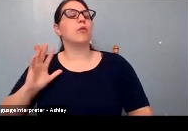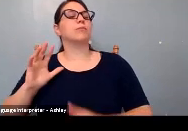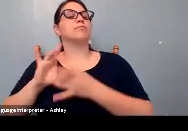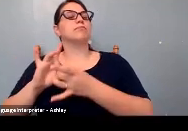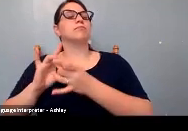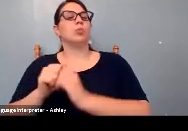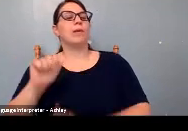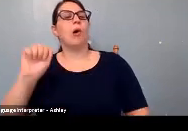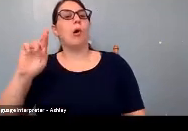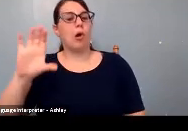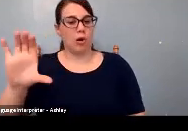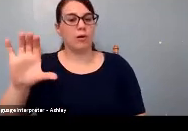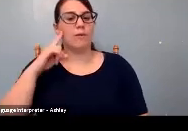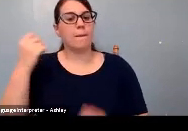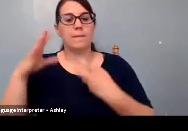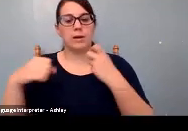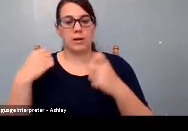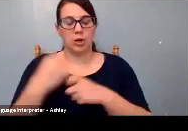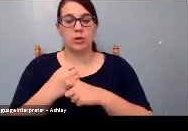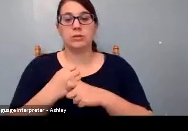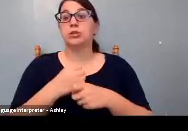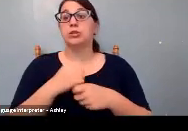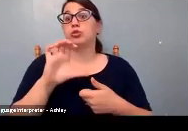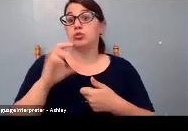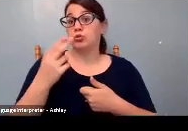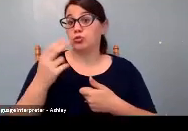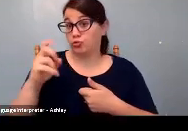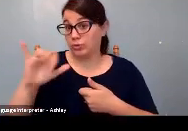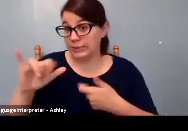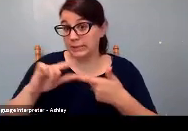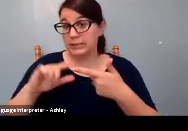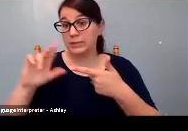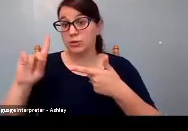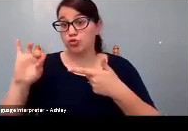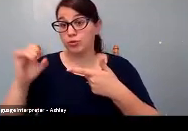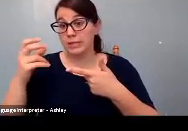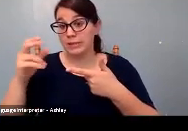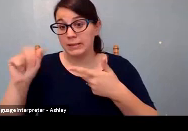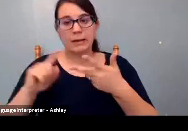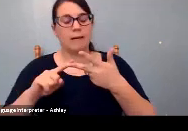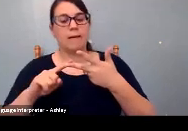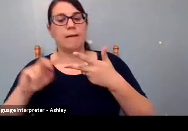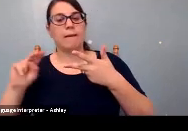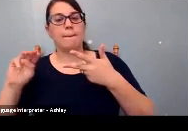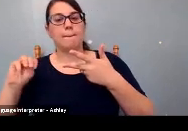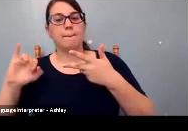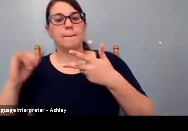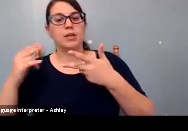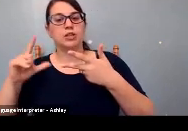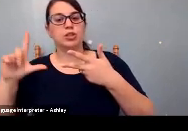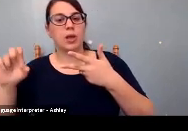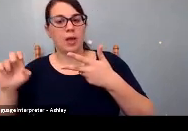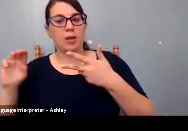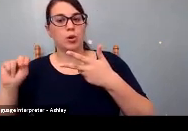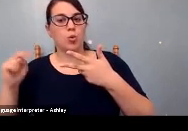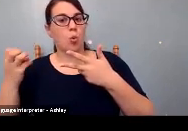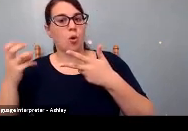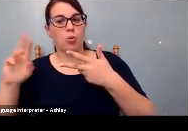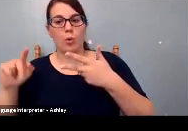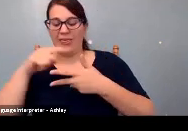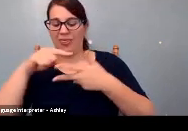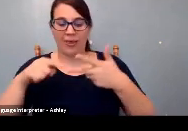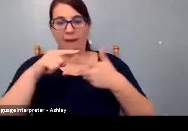parent advocate, Michelle Norwick, they were all very active and instrumental in getting the ABLE legislation introduced in West